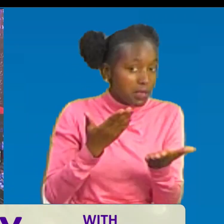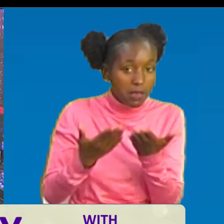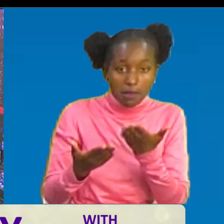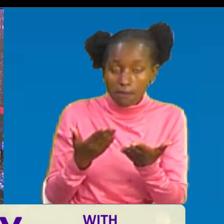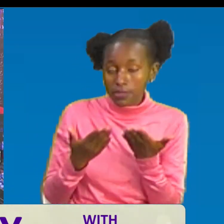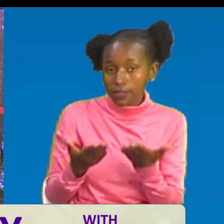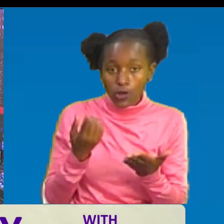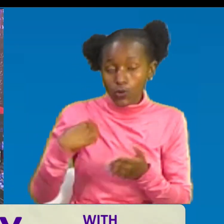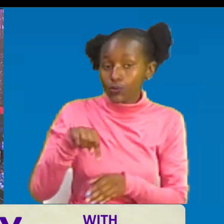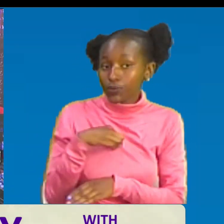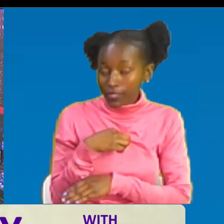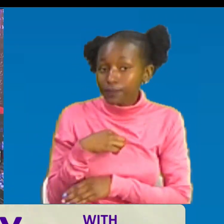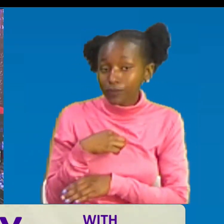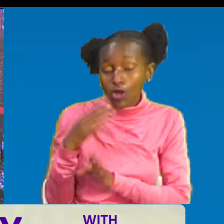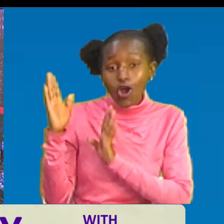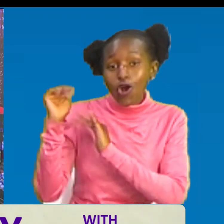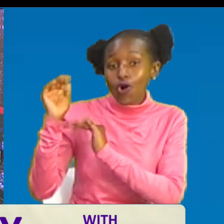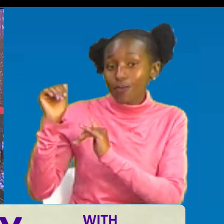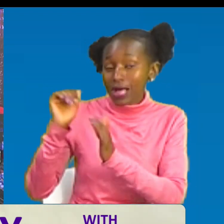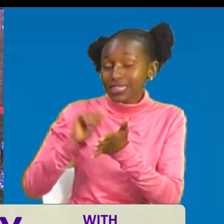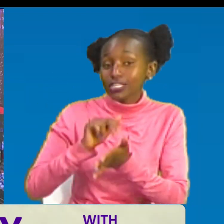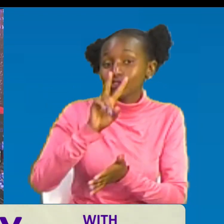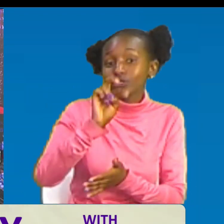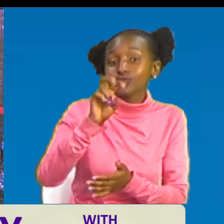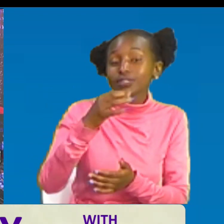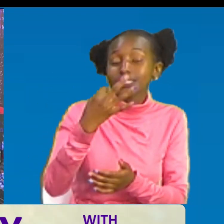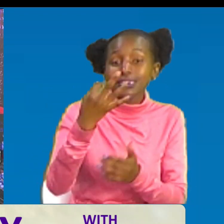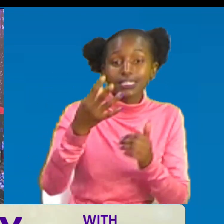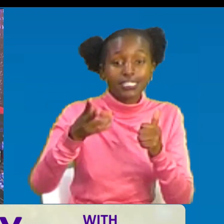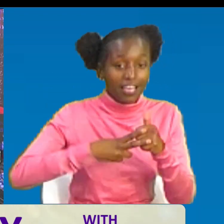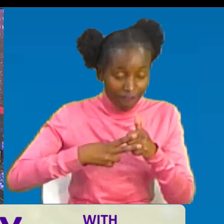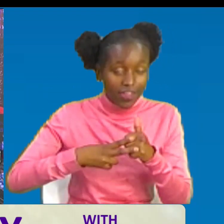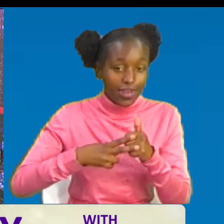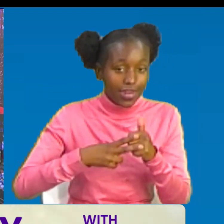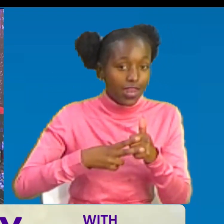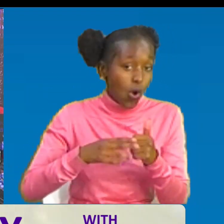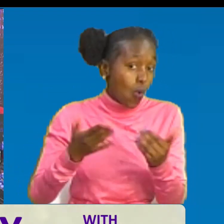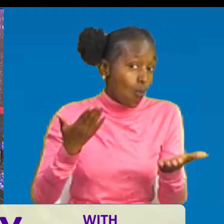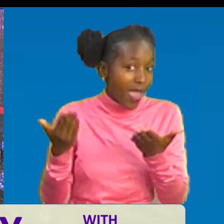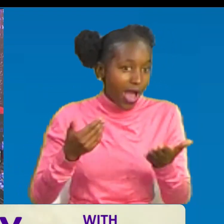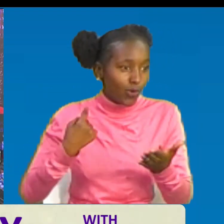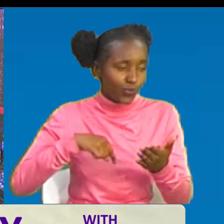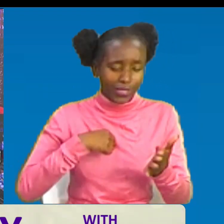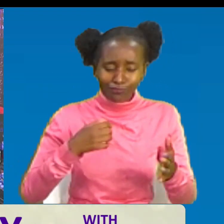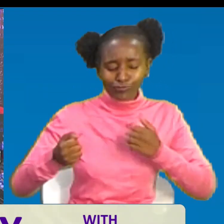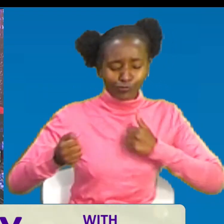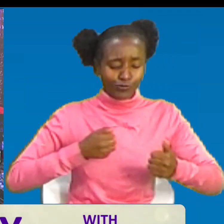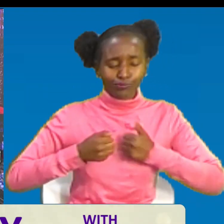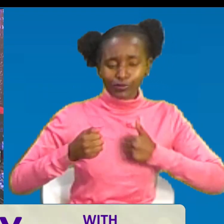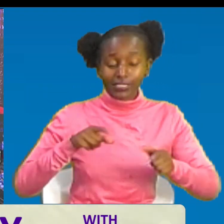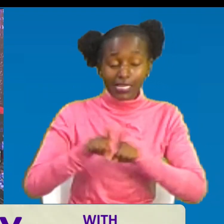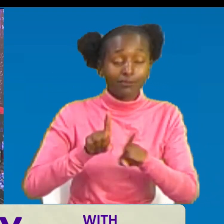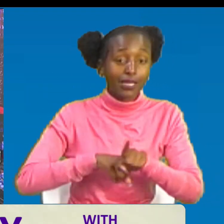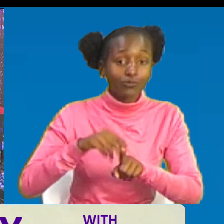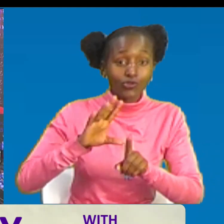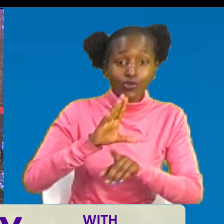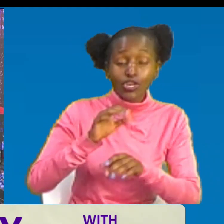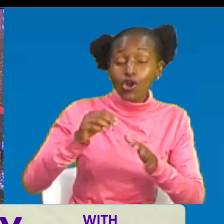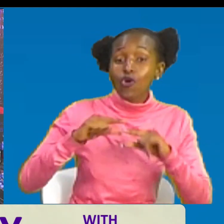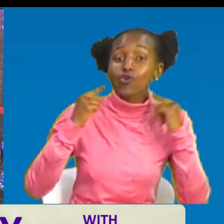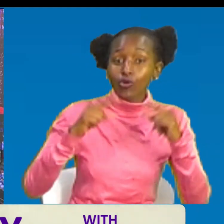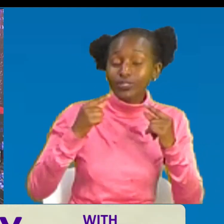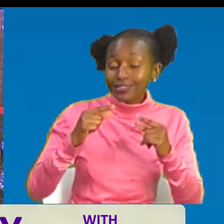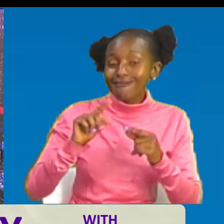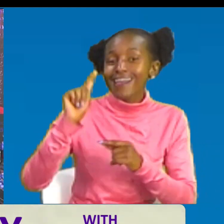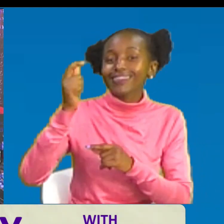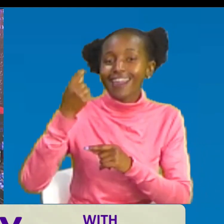can really hope that come 2027, where we are boasting of the Pamoja bid alongside Kenya, that is Kenya, Uganda,